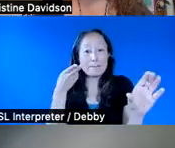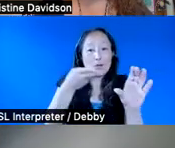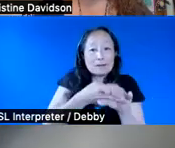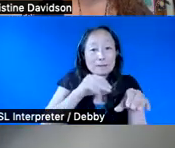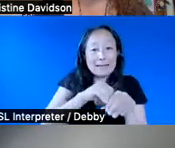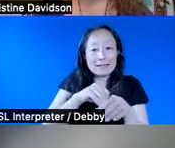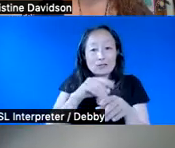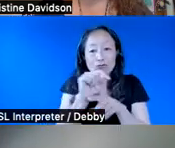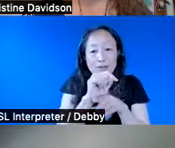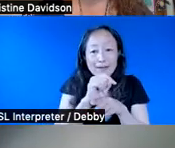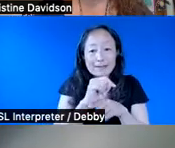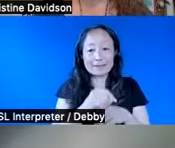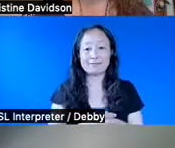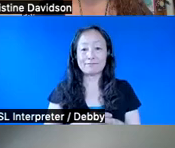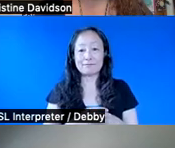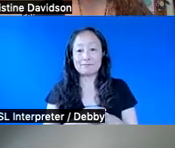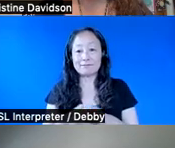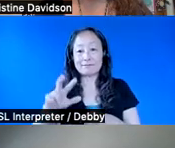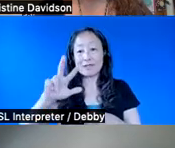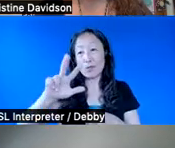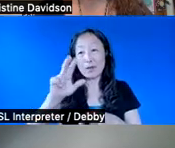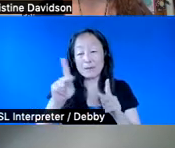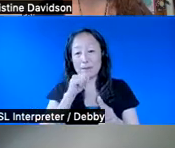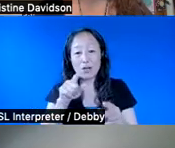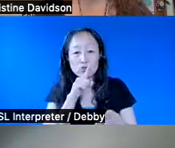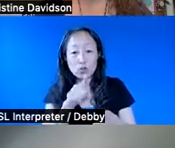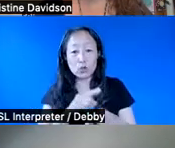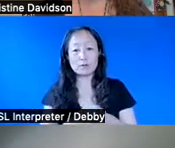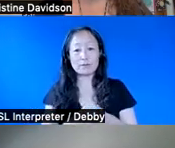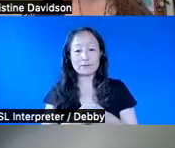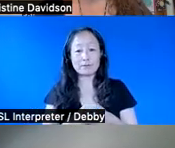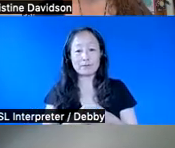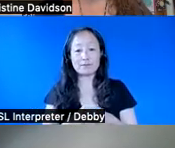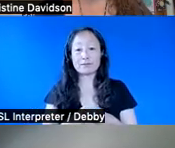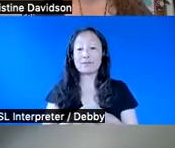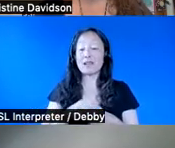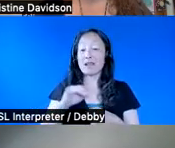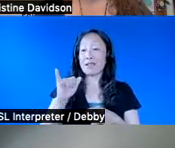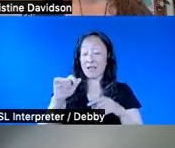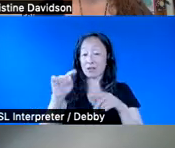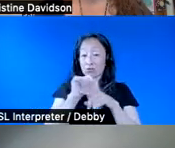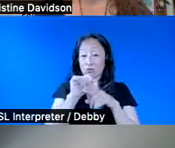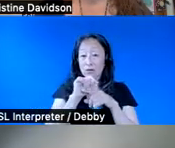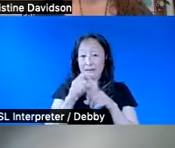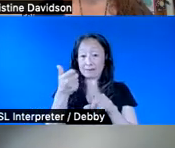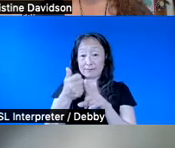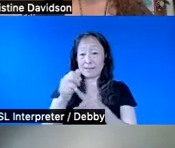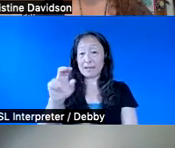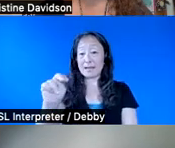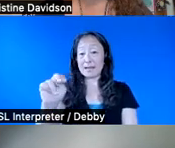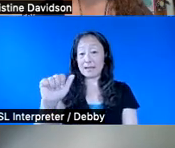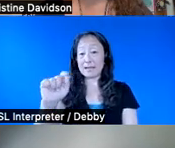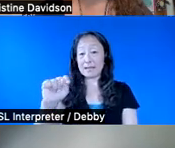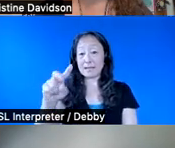training Native focused? And for 7 of us, it was Native focused. For 34 of us, it was not, right? 3